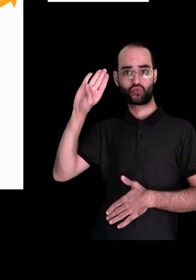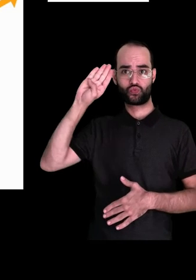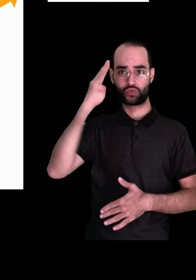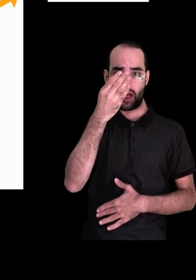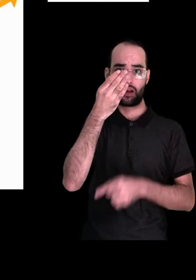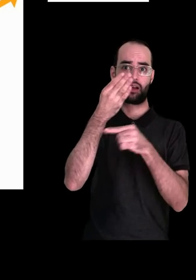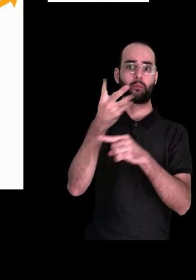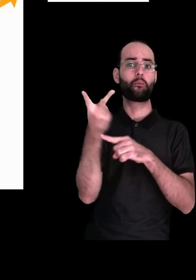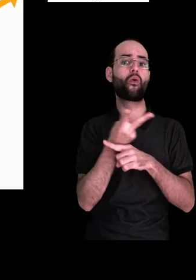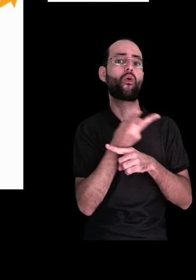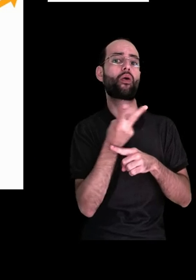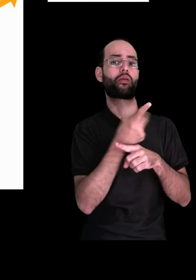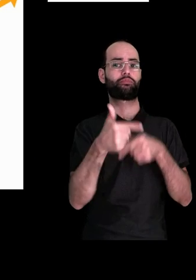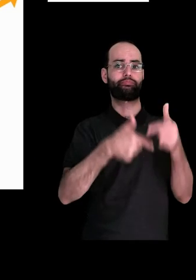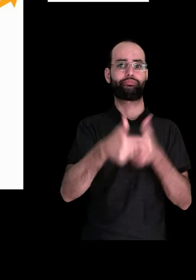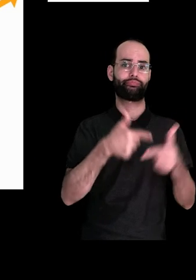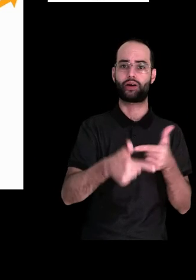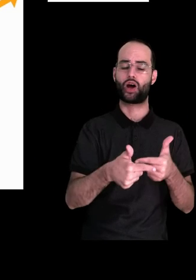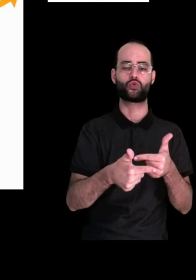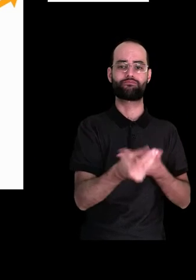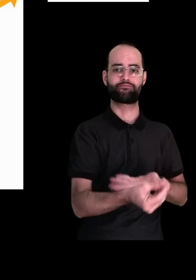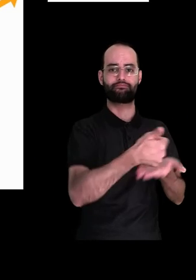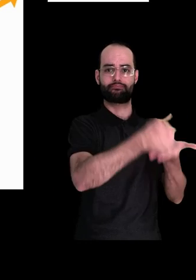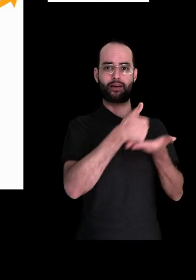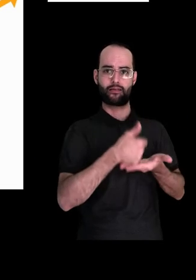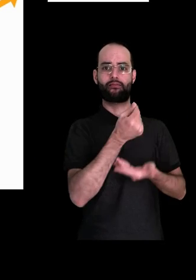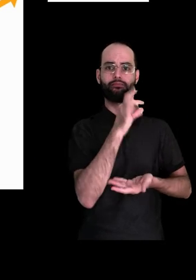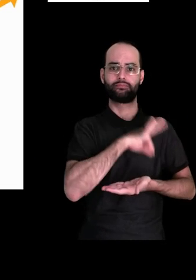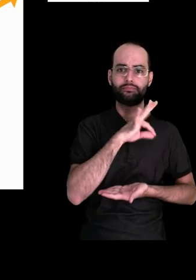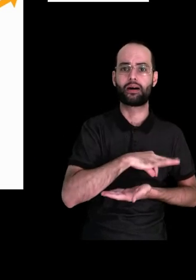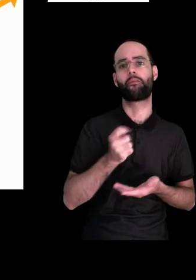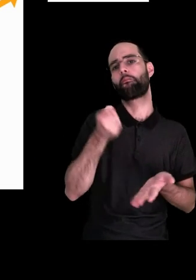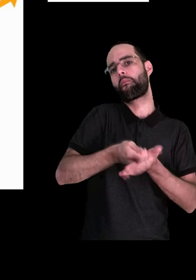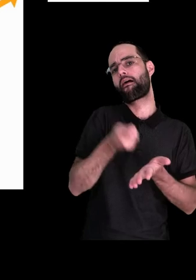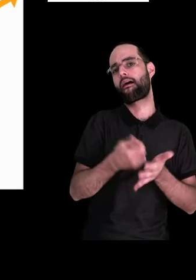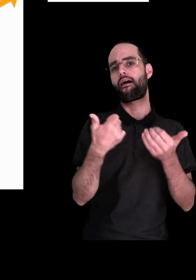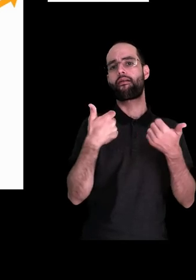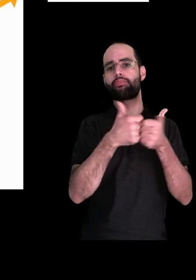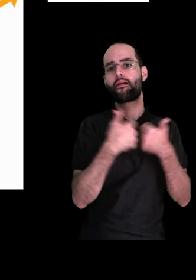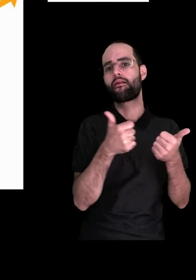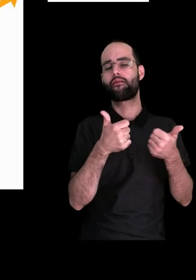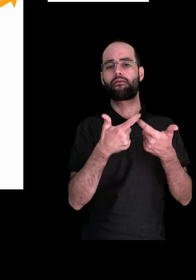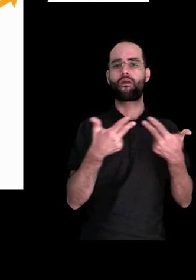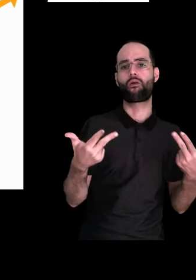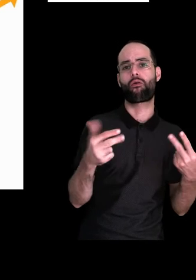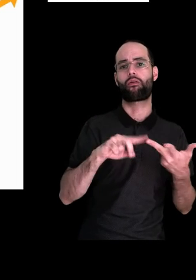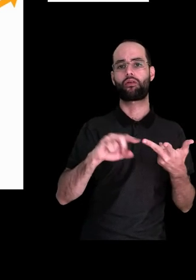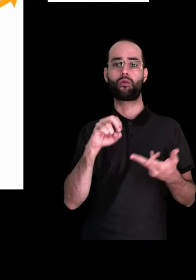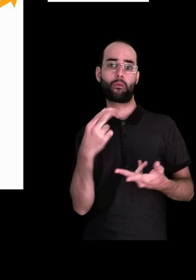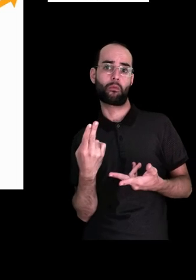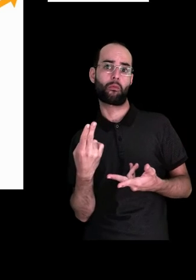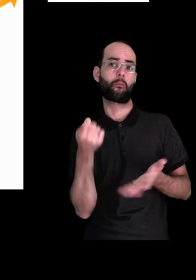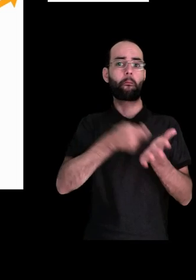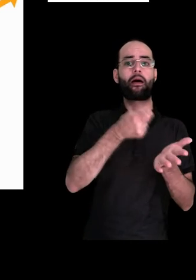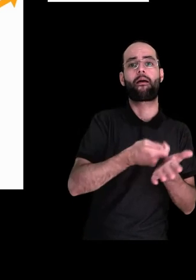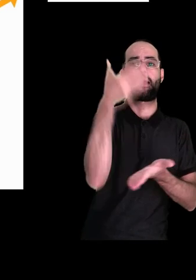Next to it, you see the representation of 2 coins also in yellow color, and behind the bag, you find an orange